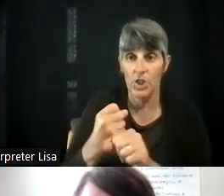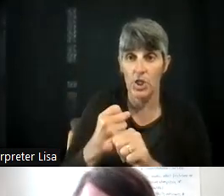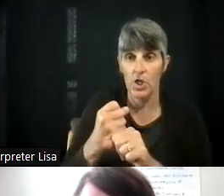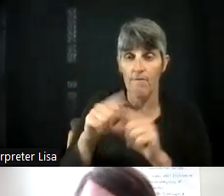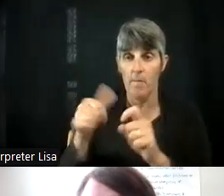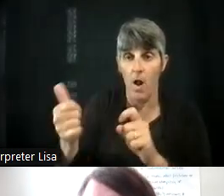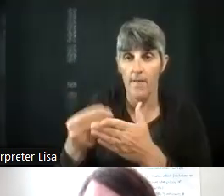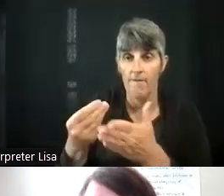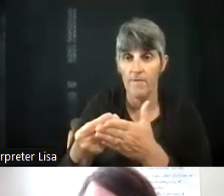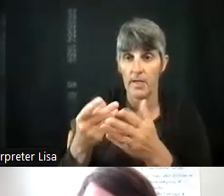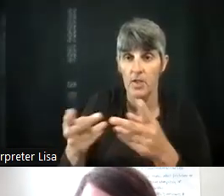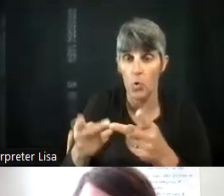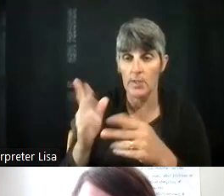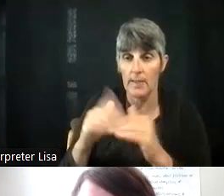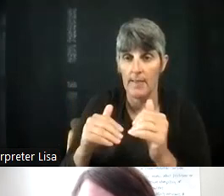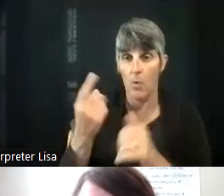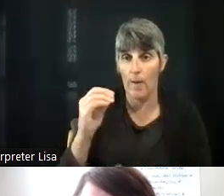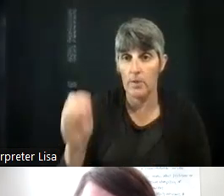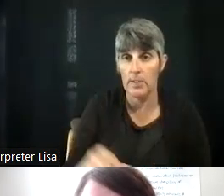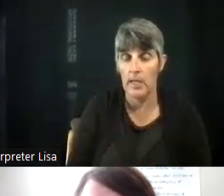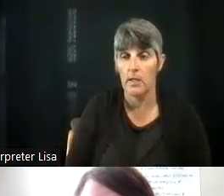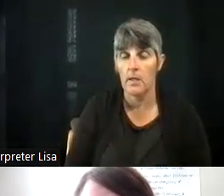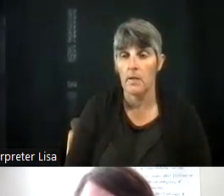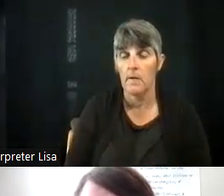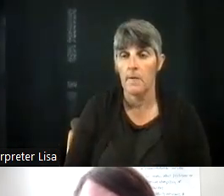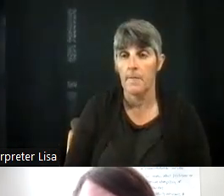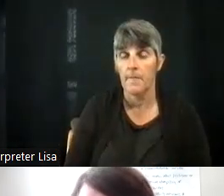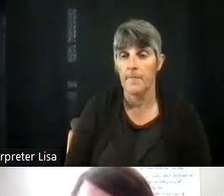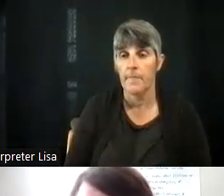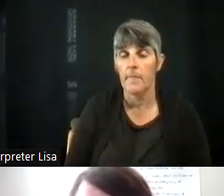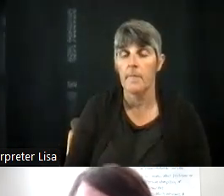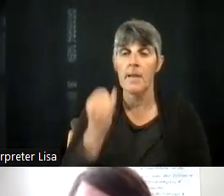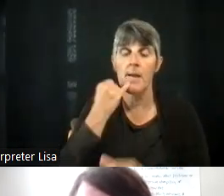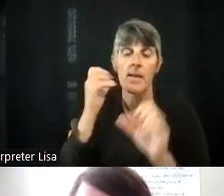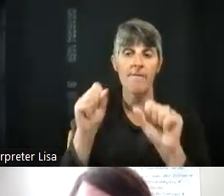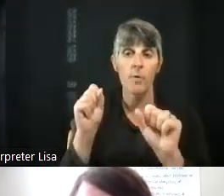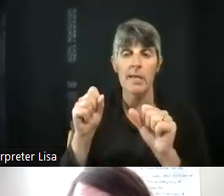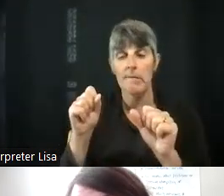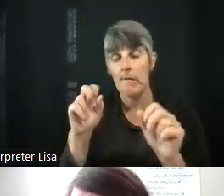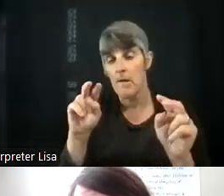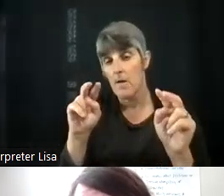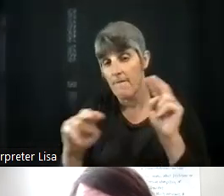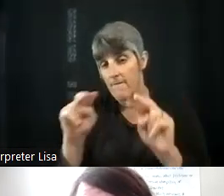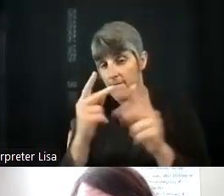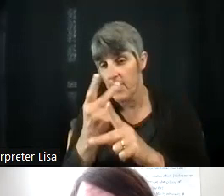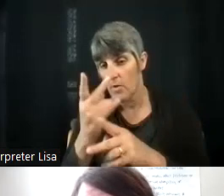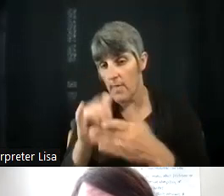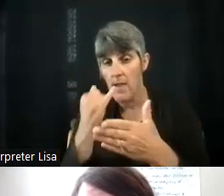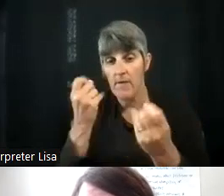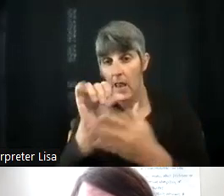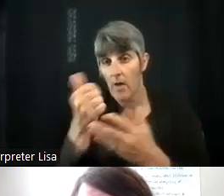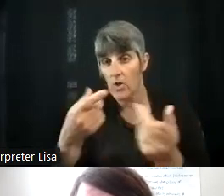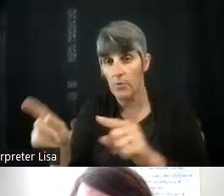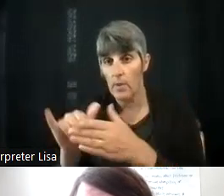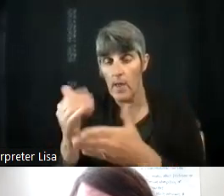other funding sources than 1%? And that whether we could kind of weigh that if there's a lot of other stuff going on,